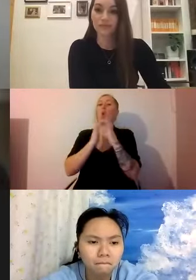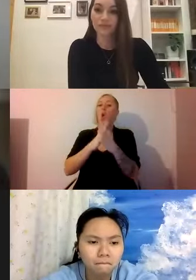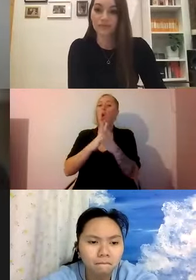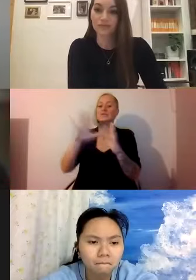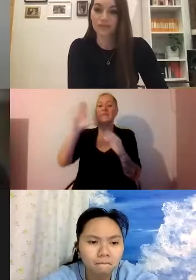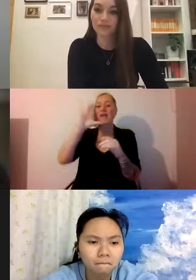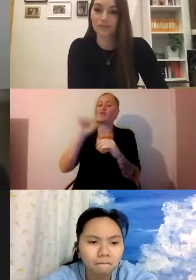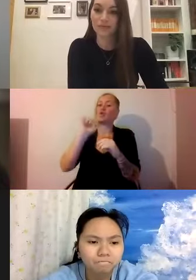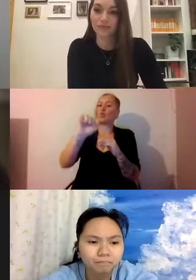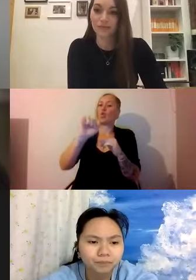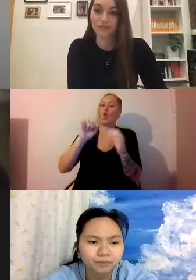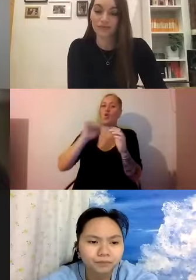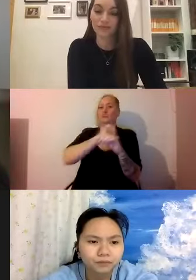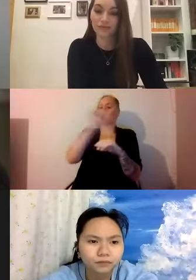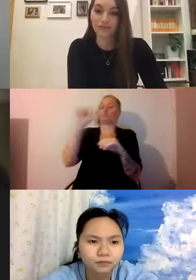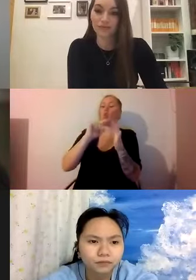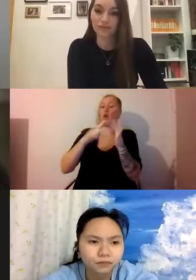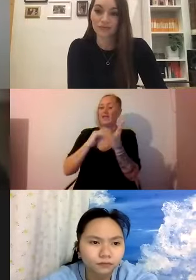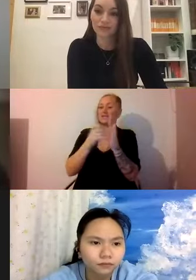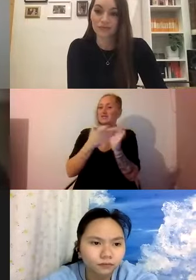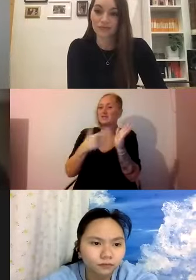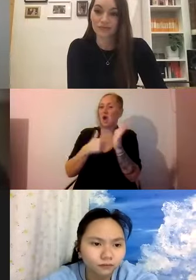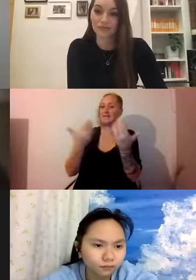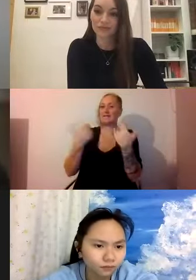it's given us so much to think about.